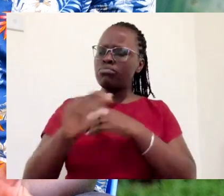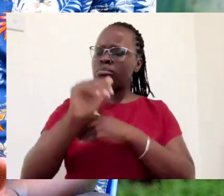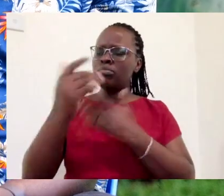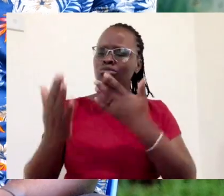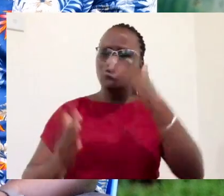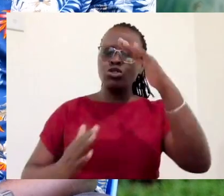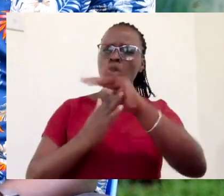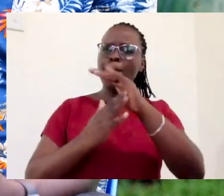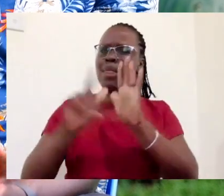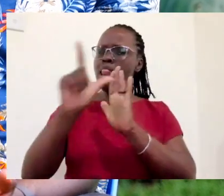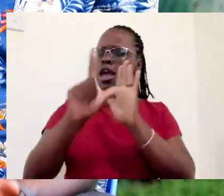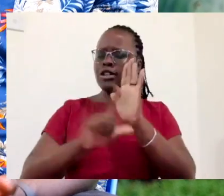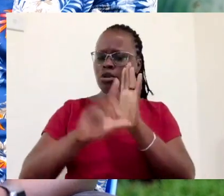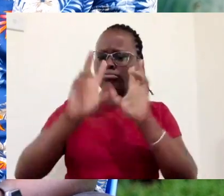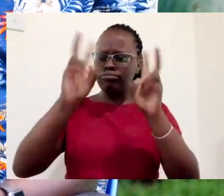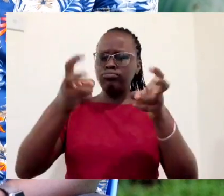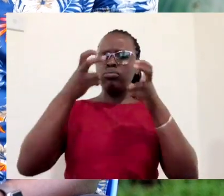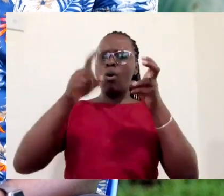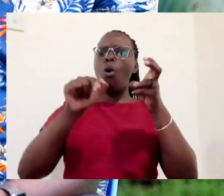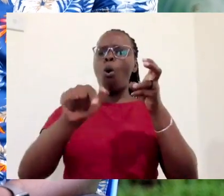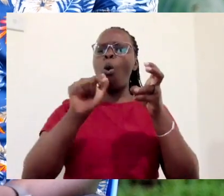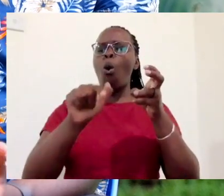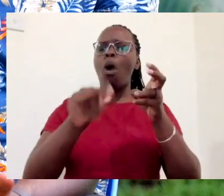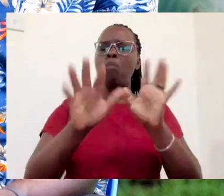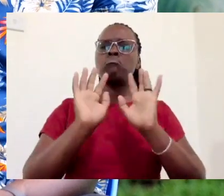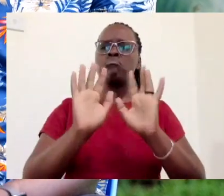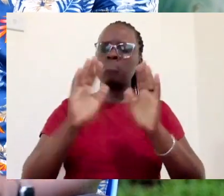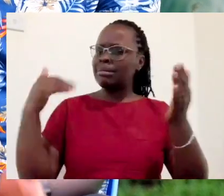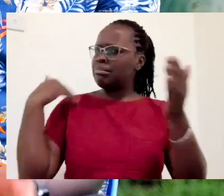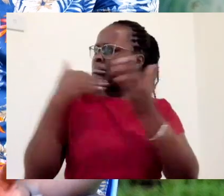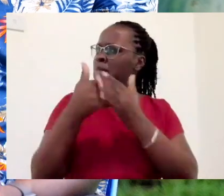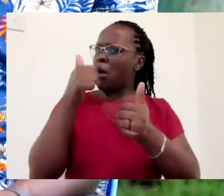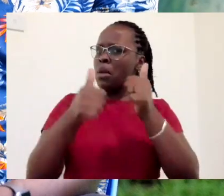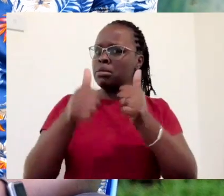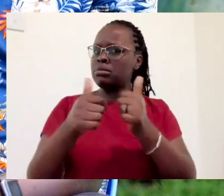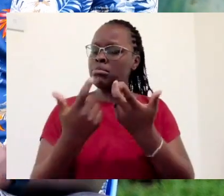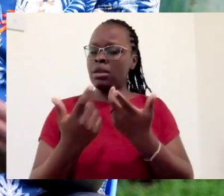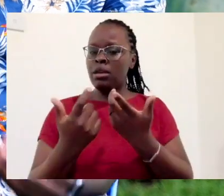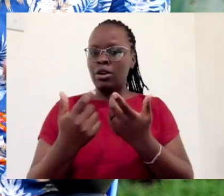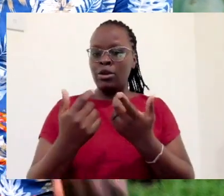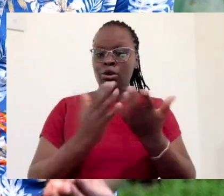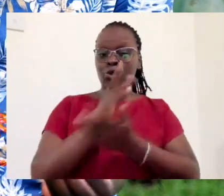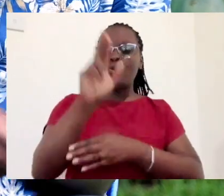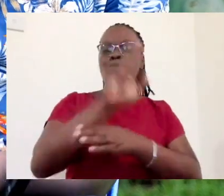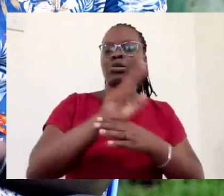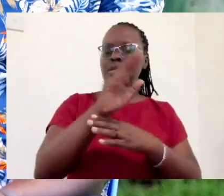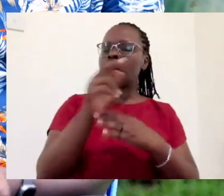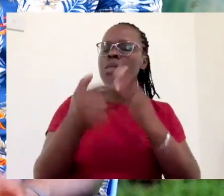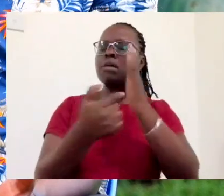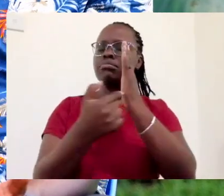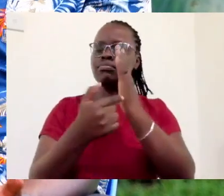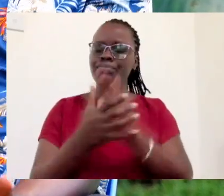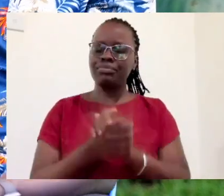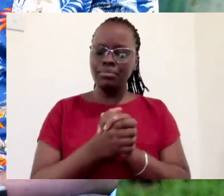learned over the years, especially when you work with groups that have been long forgotten or no one would think about, for instance, taking education and technology